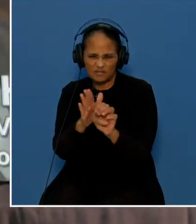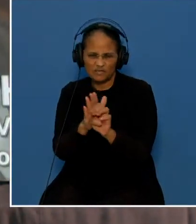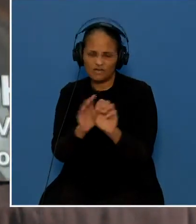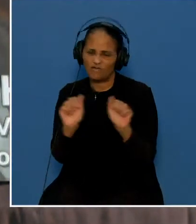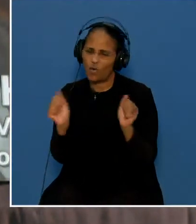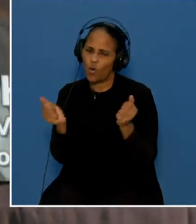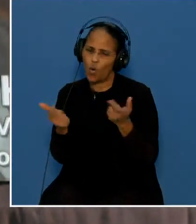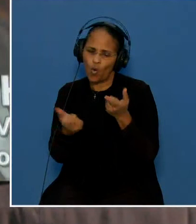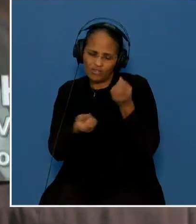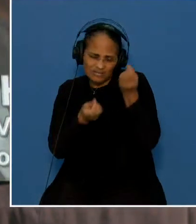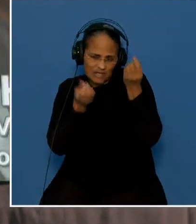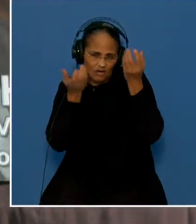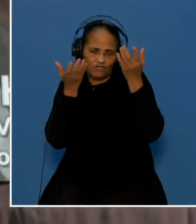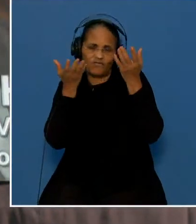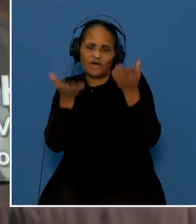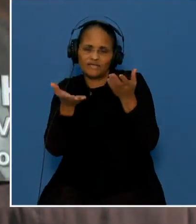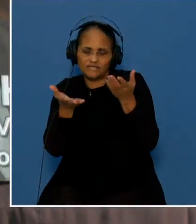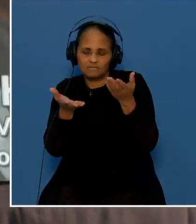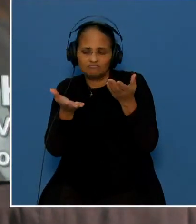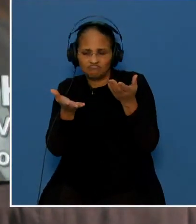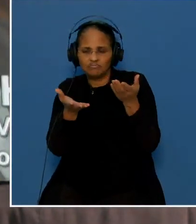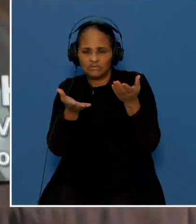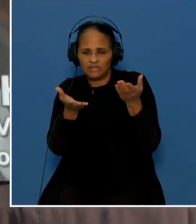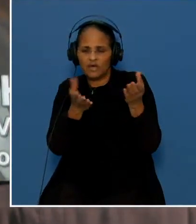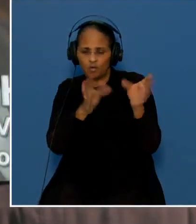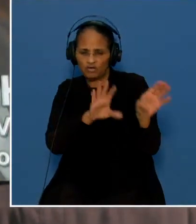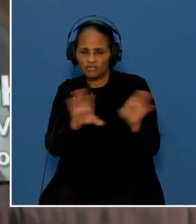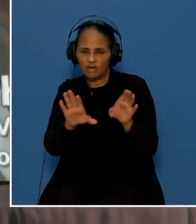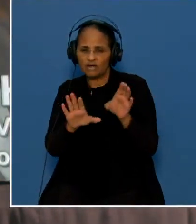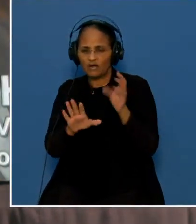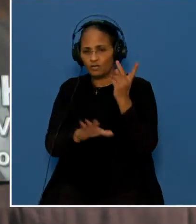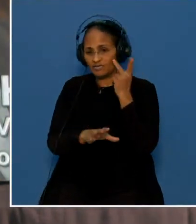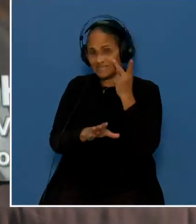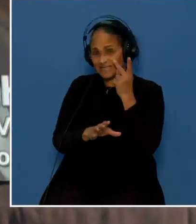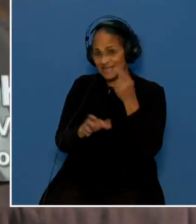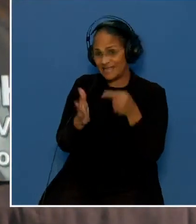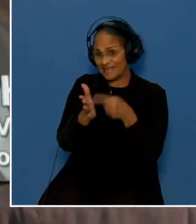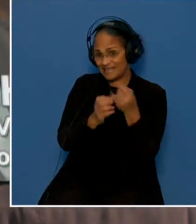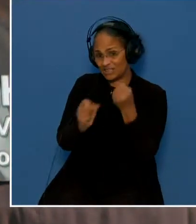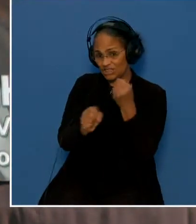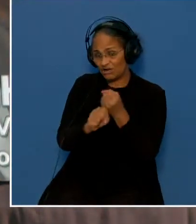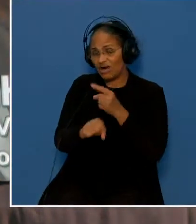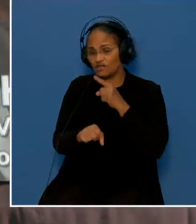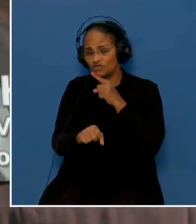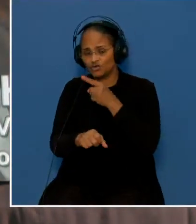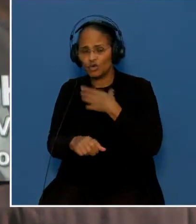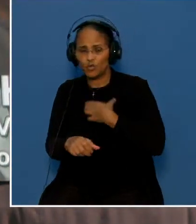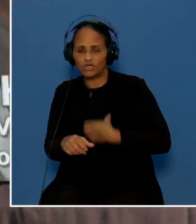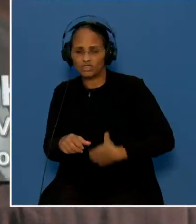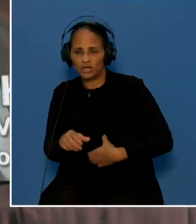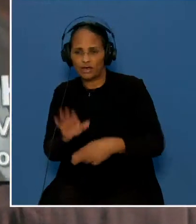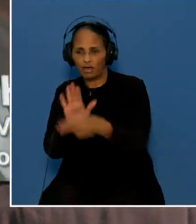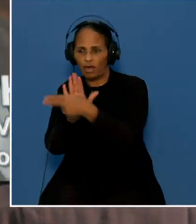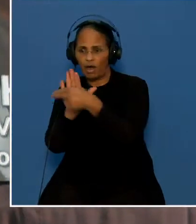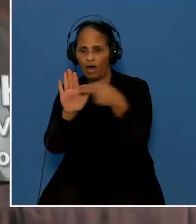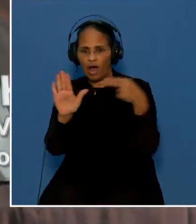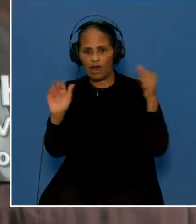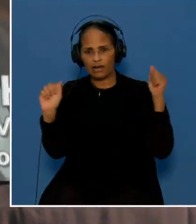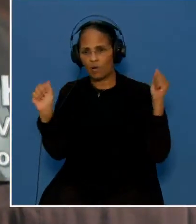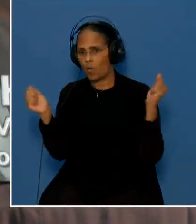of sacrifice and commitment that we have all witnessed this year. I truly wish I could highlight them